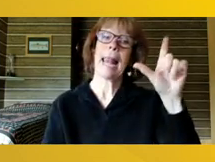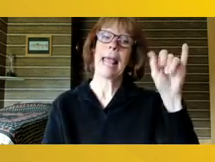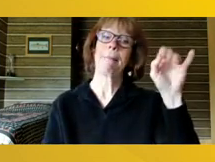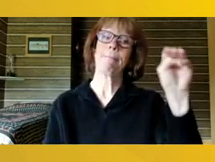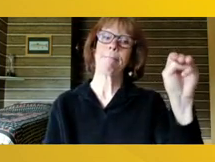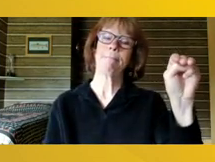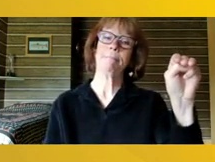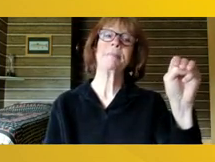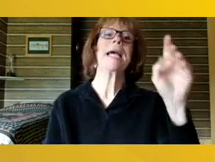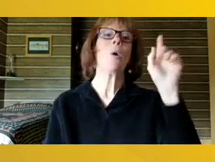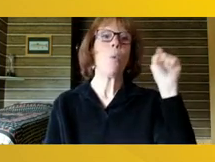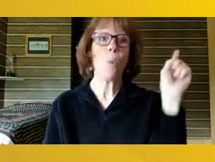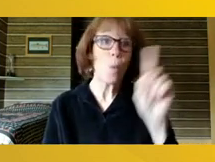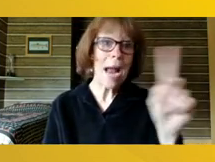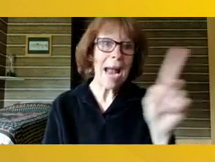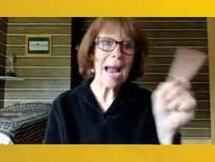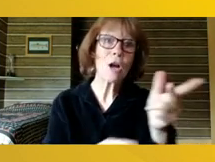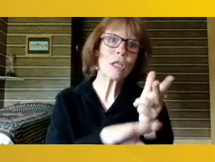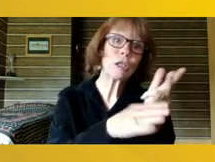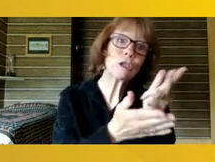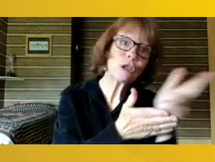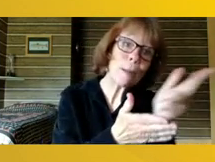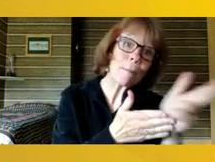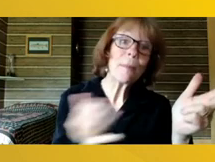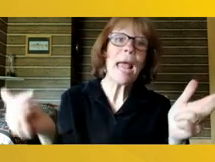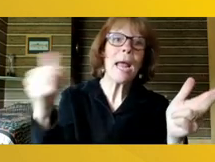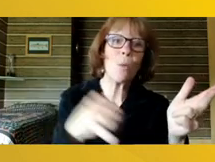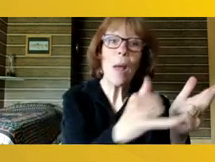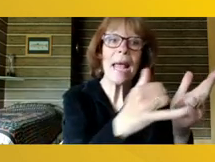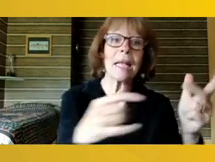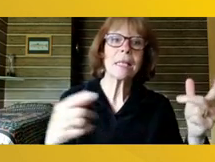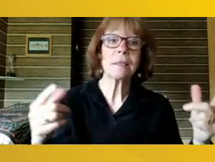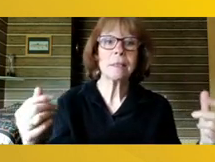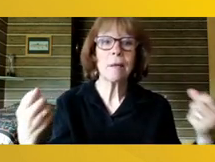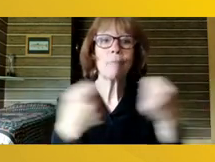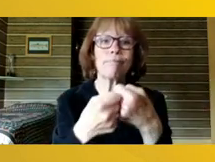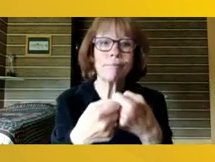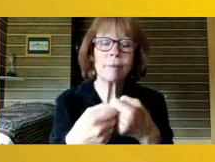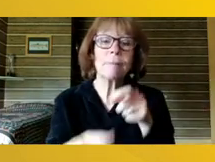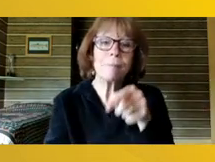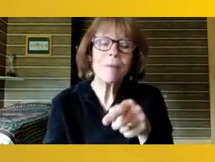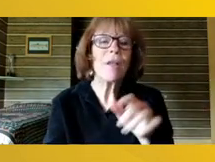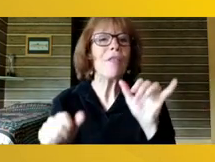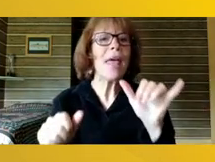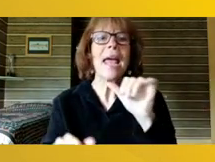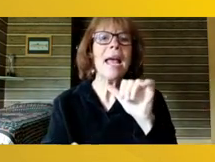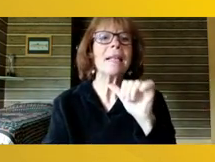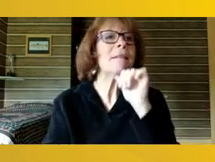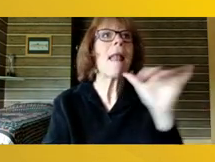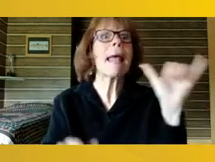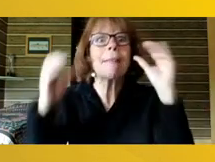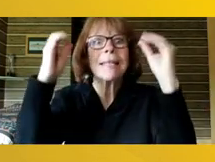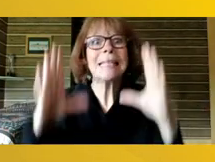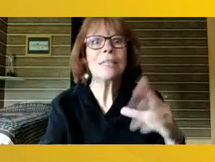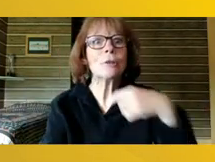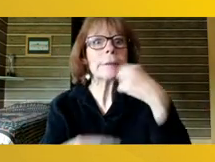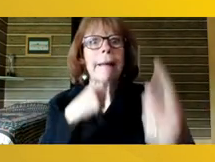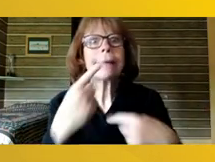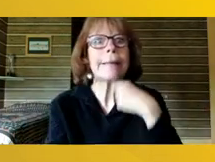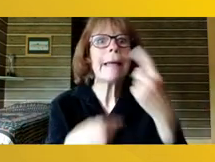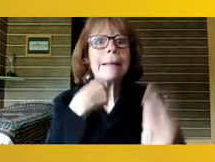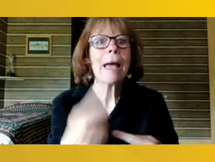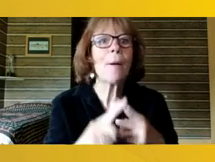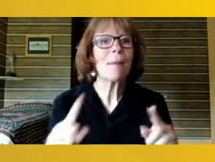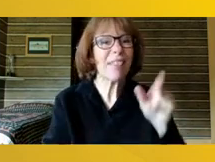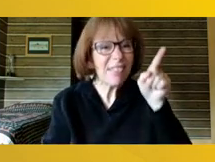problem. So students are not being told where this is a problem. They use their own models and evidence to identify where it's a